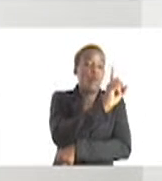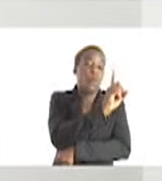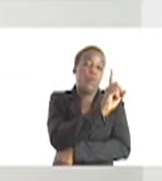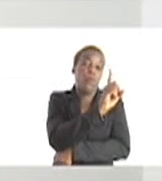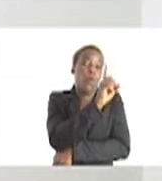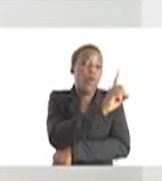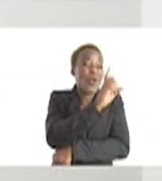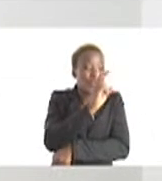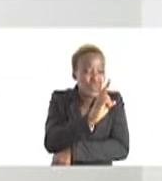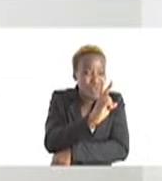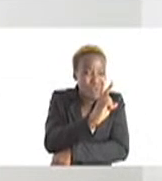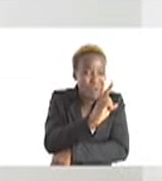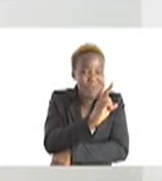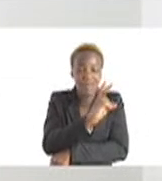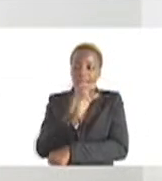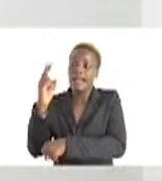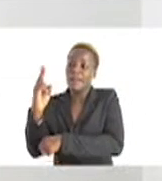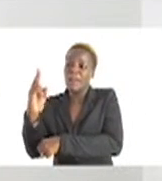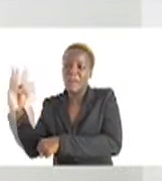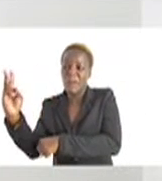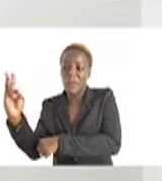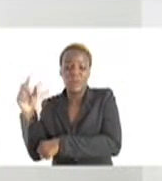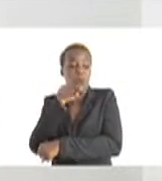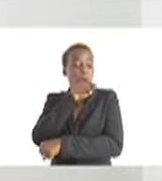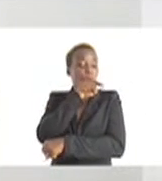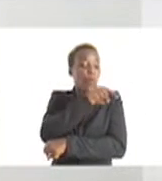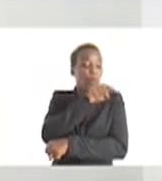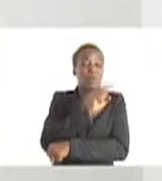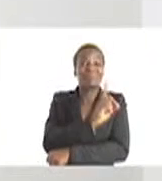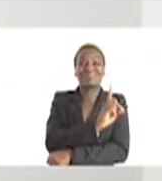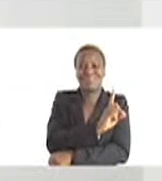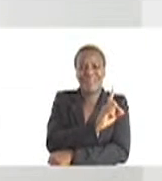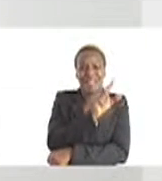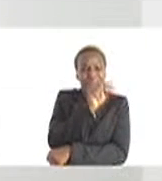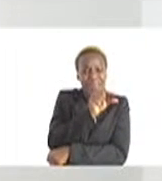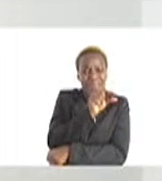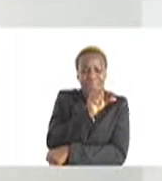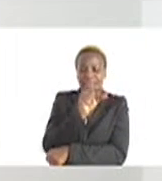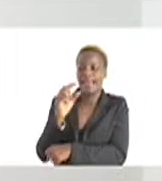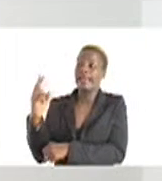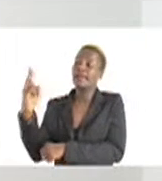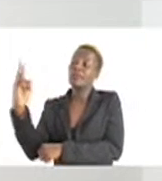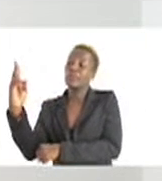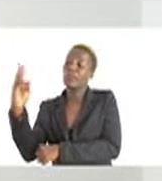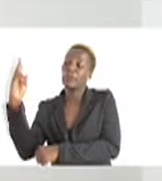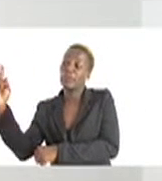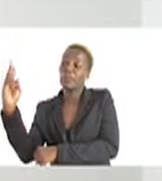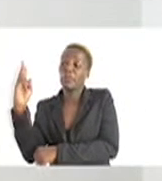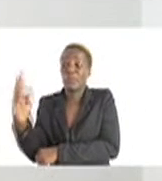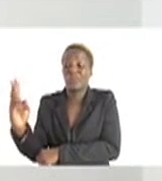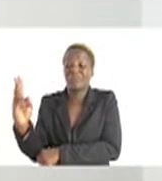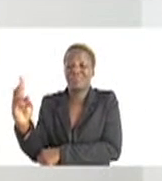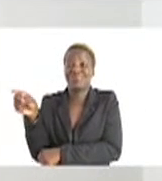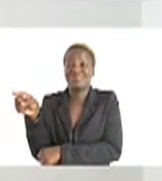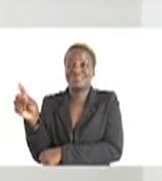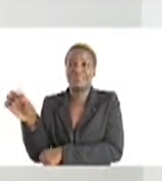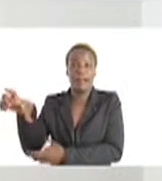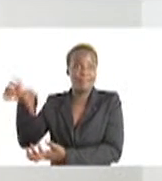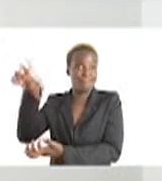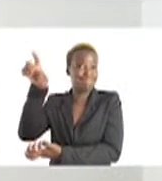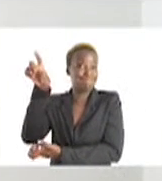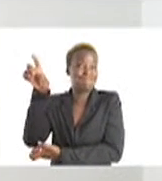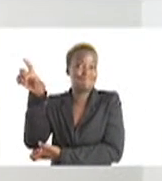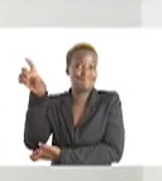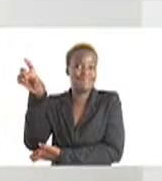So we encircle the one that is bigger, which will be a 22. Let's quickly look on this one,